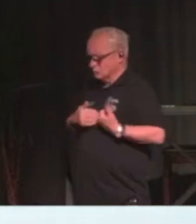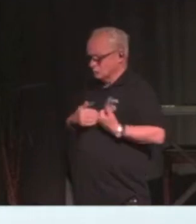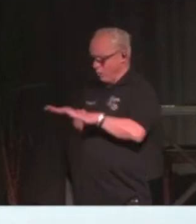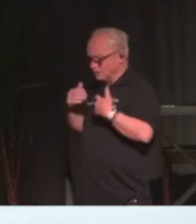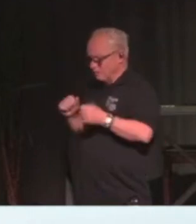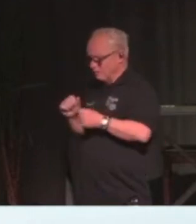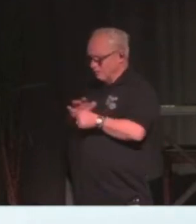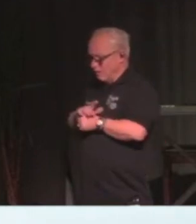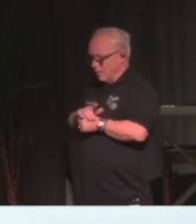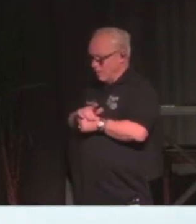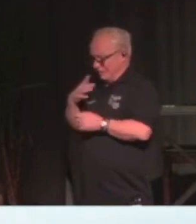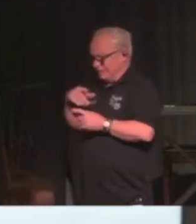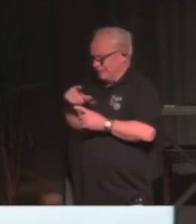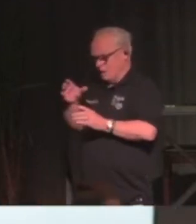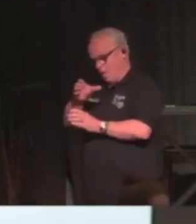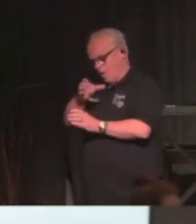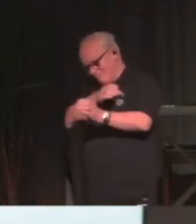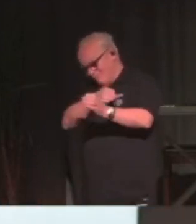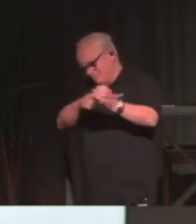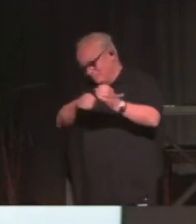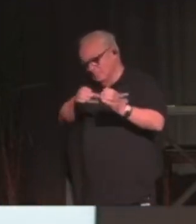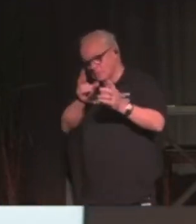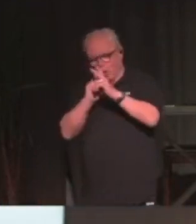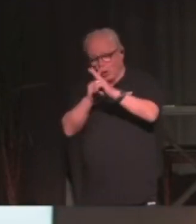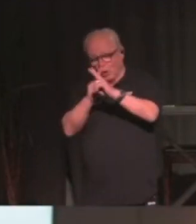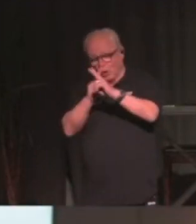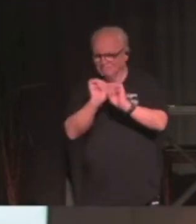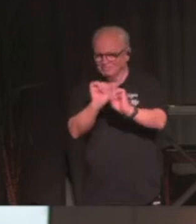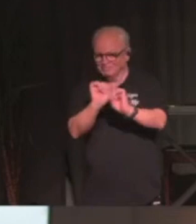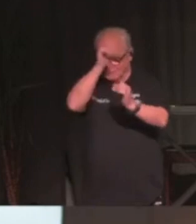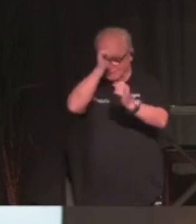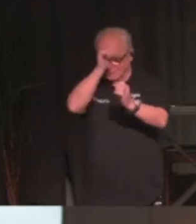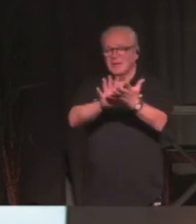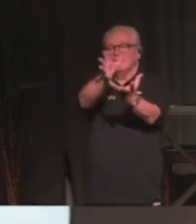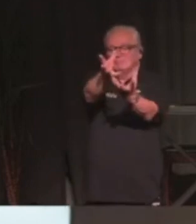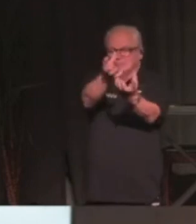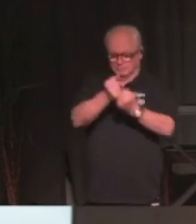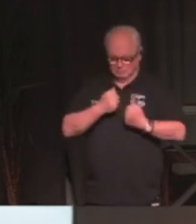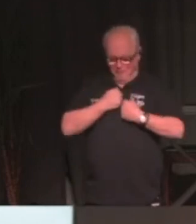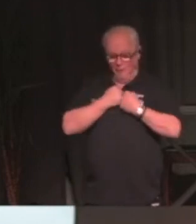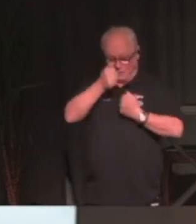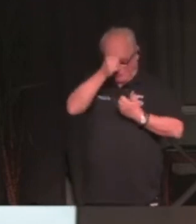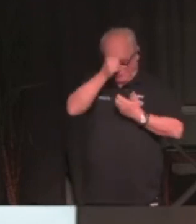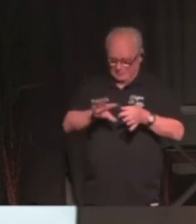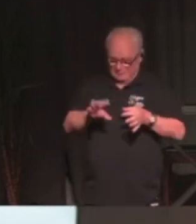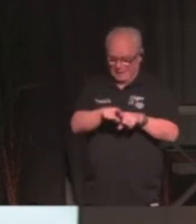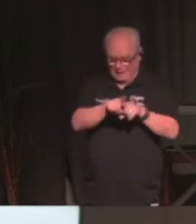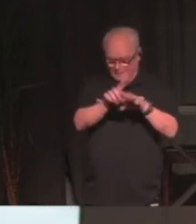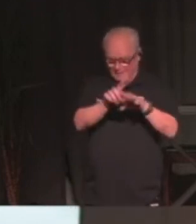But sometimes you just need to step into the shoes of others and see what they have to go through